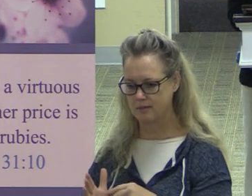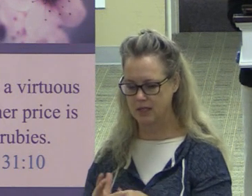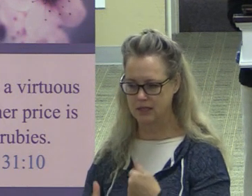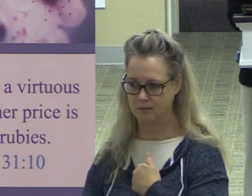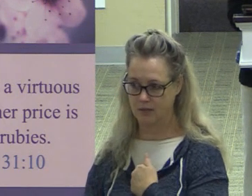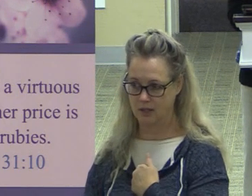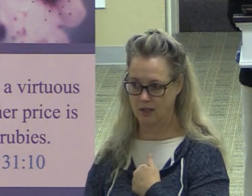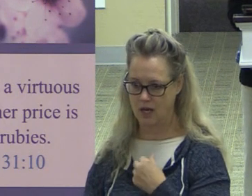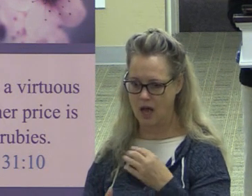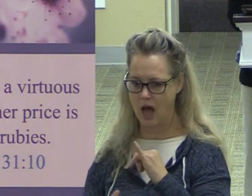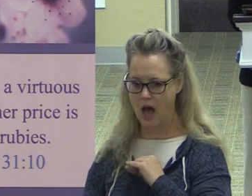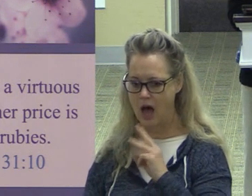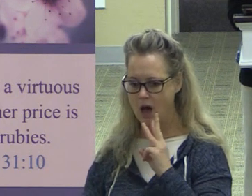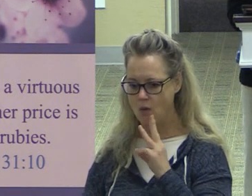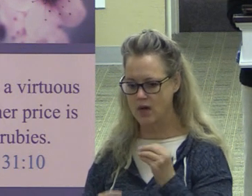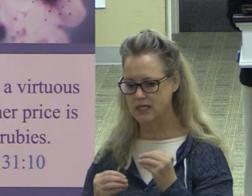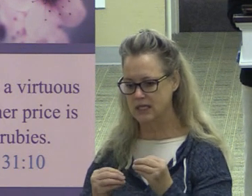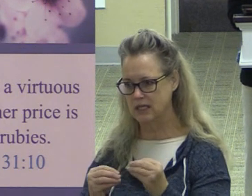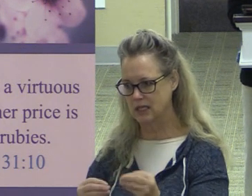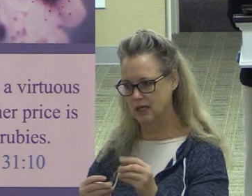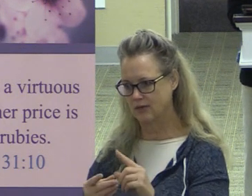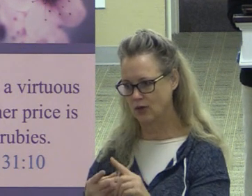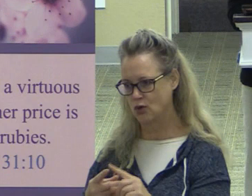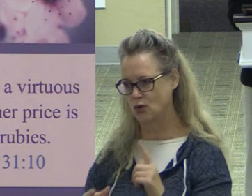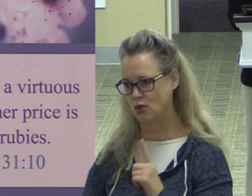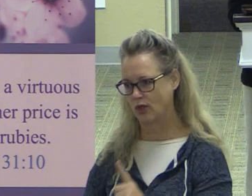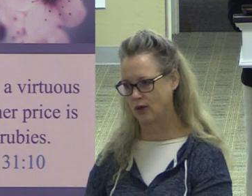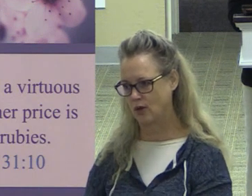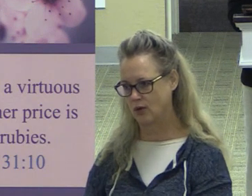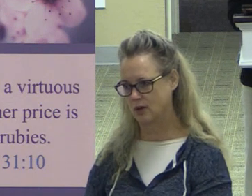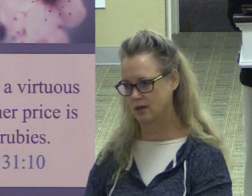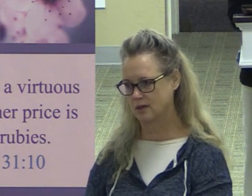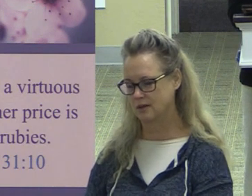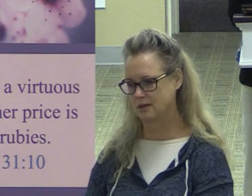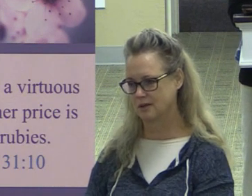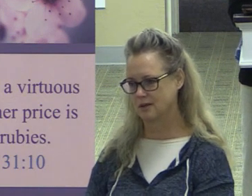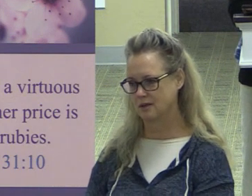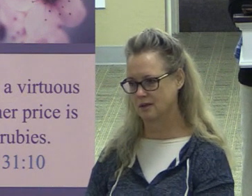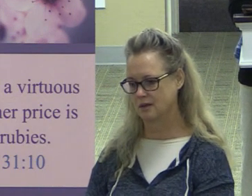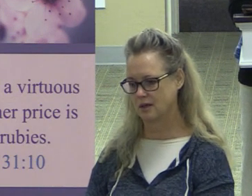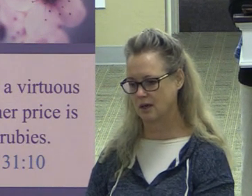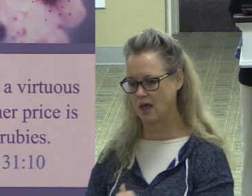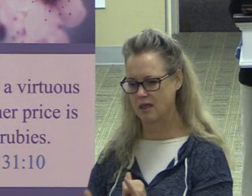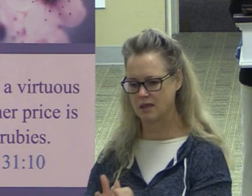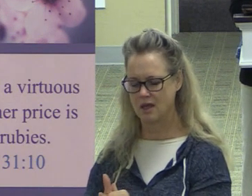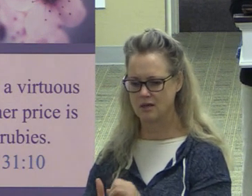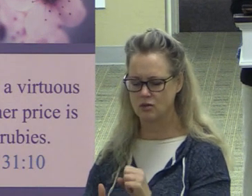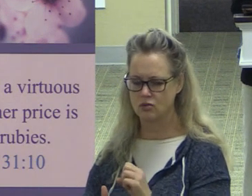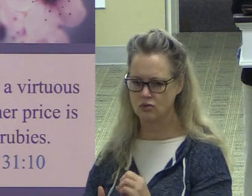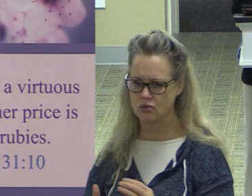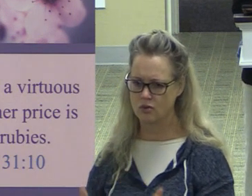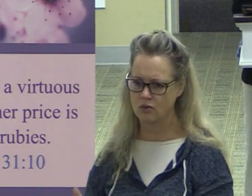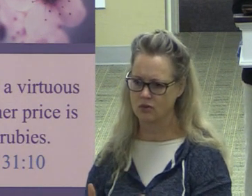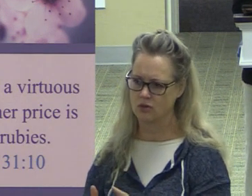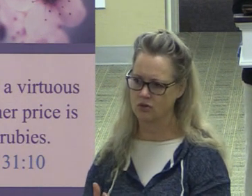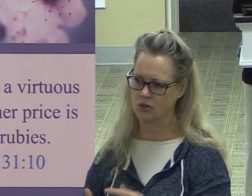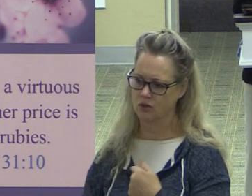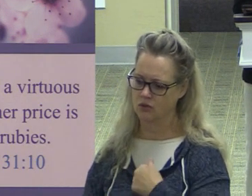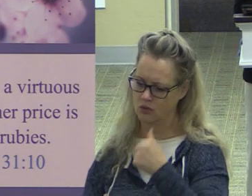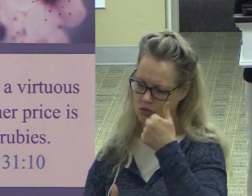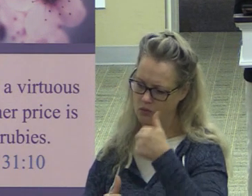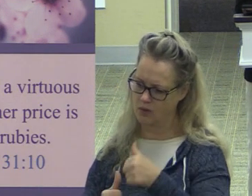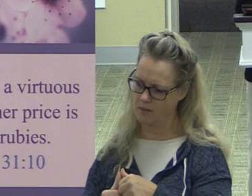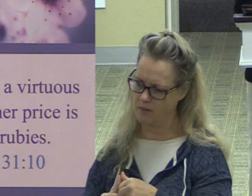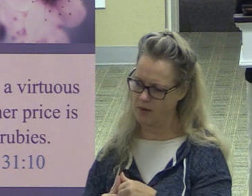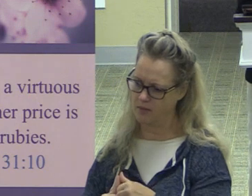I was given to the Lord. And that is so encouraging to me to remember that